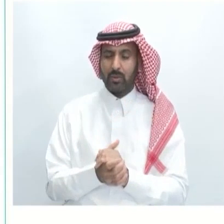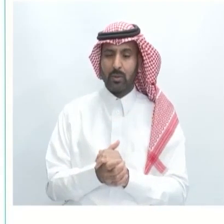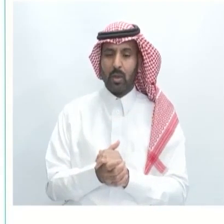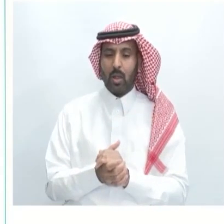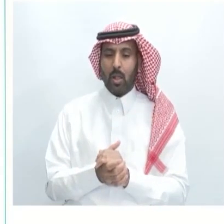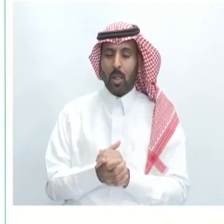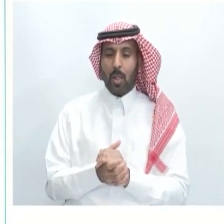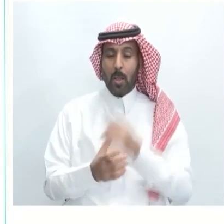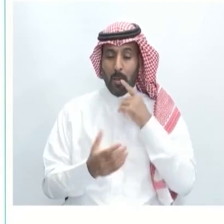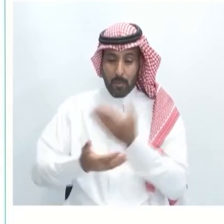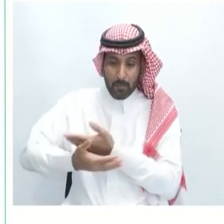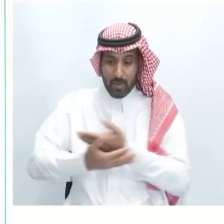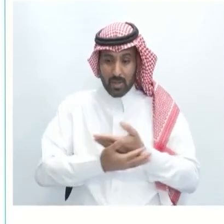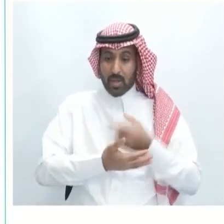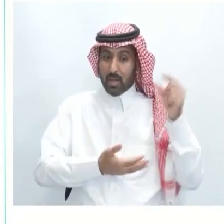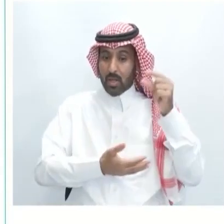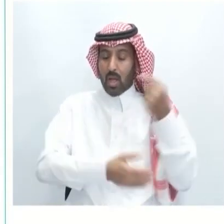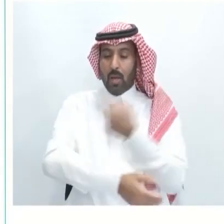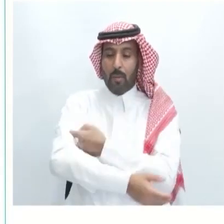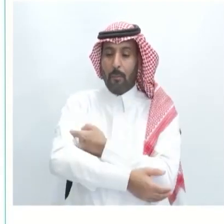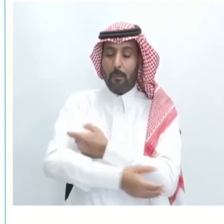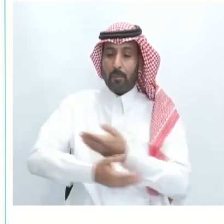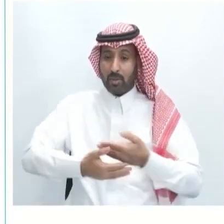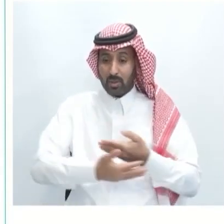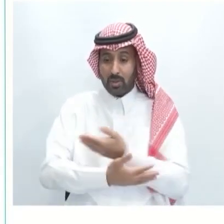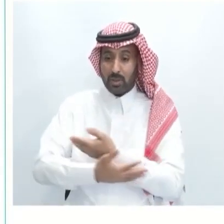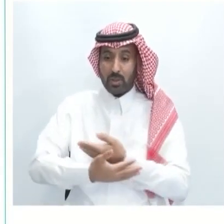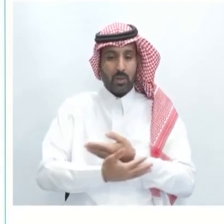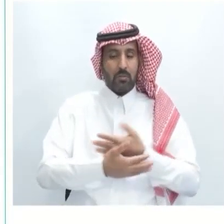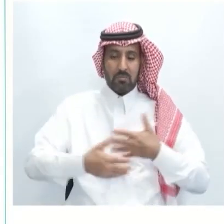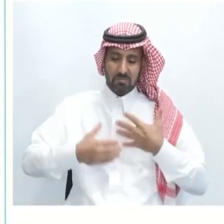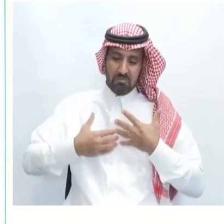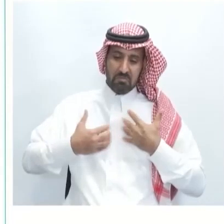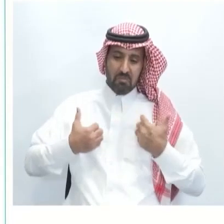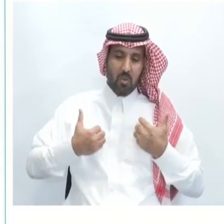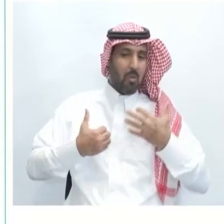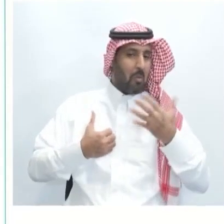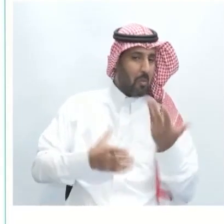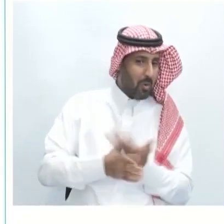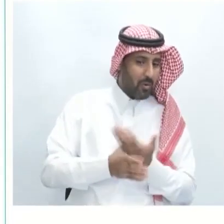about pediatricians? I think this is an easy one. They are satisfied because